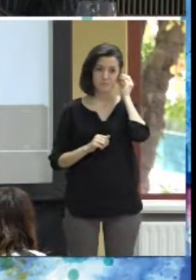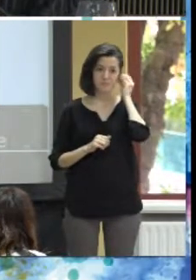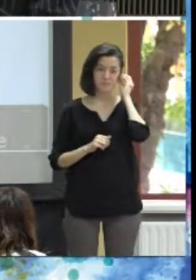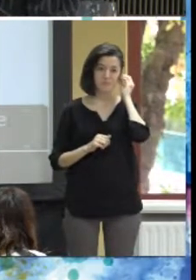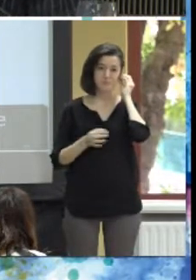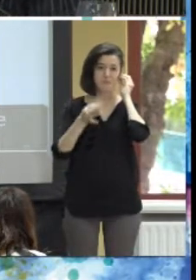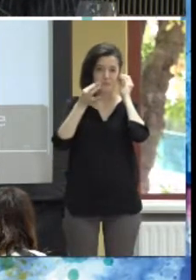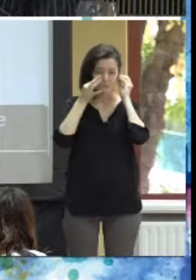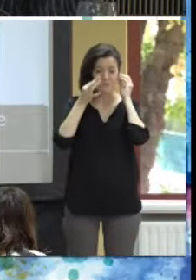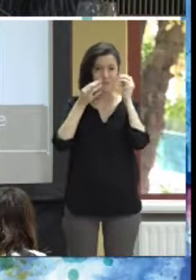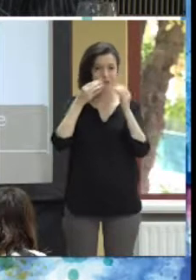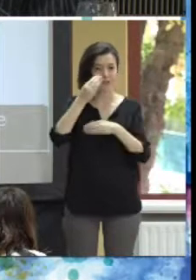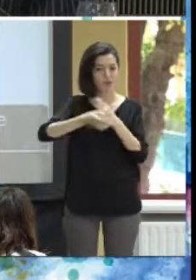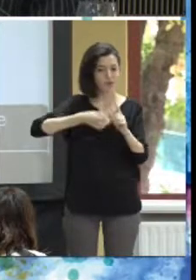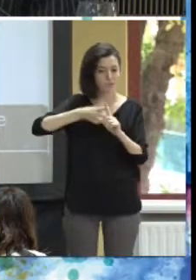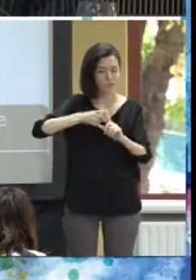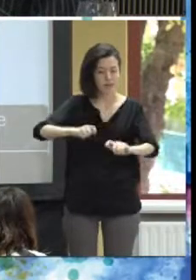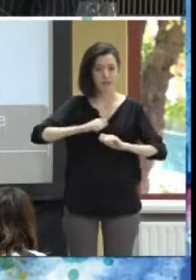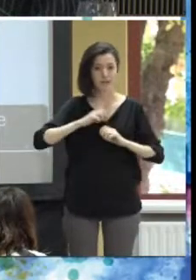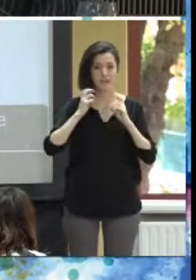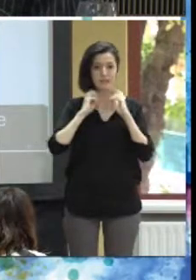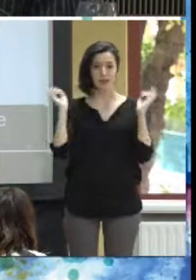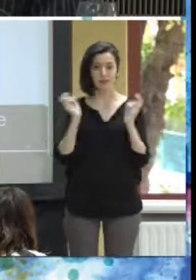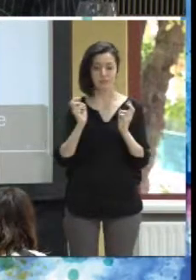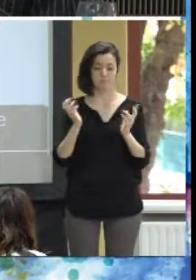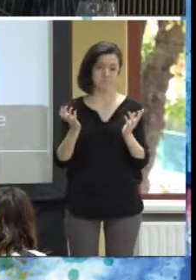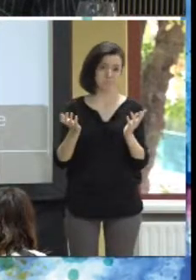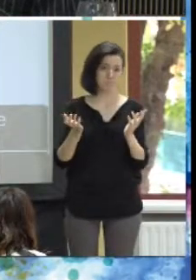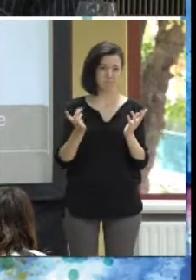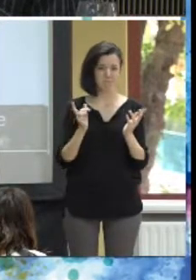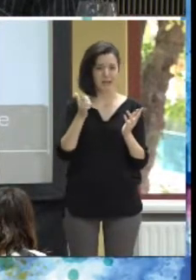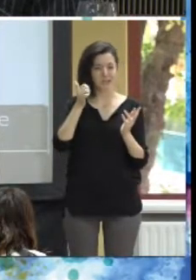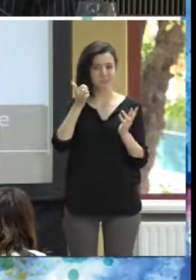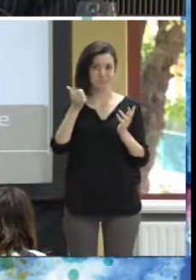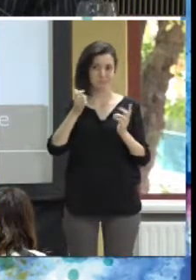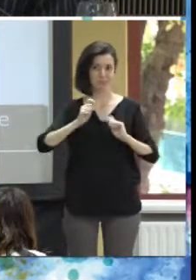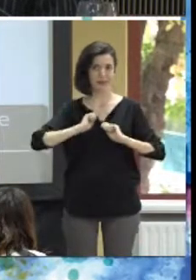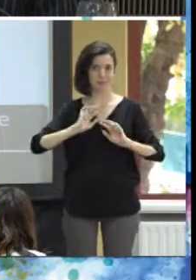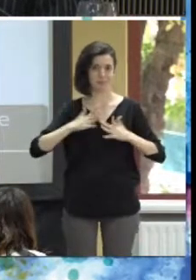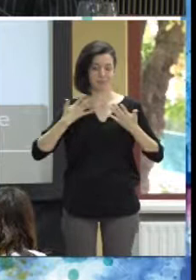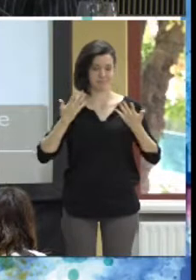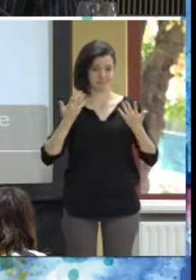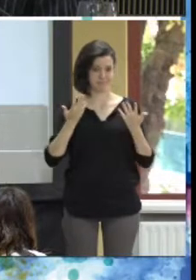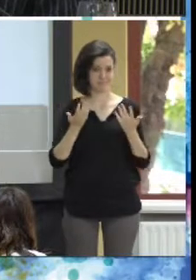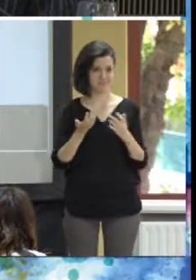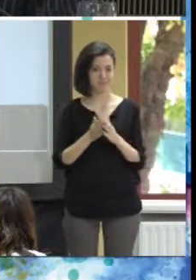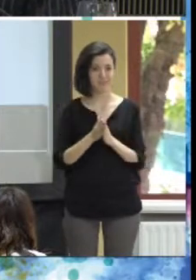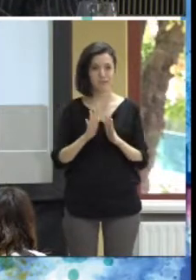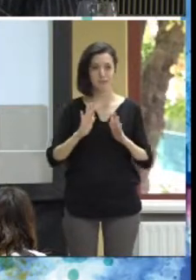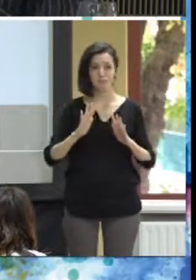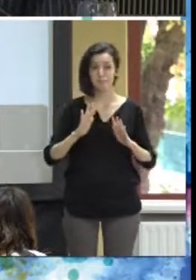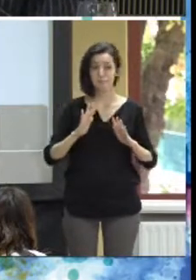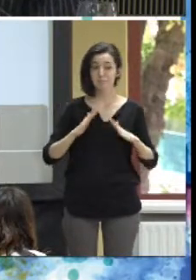it was astonishing. It was astonishing that we've seen in Madrid a